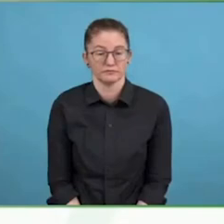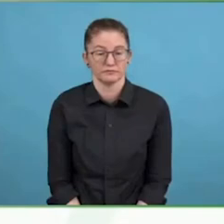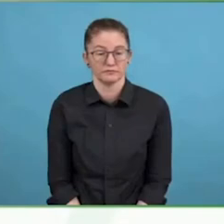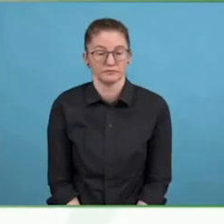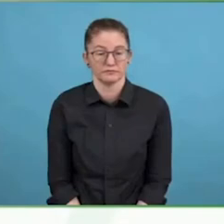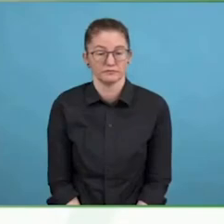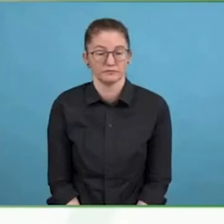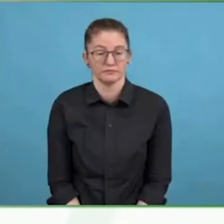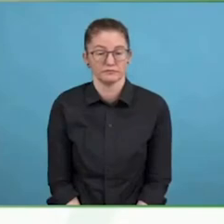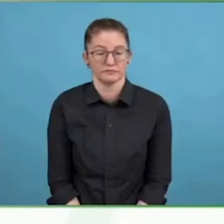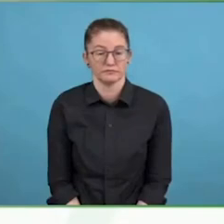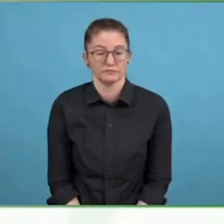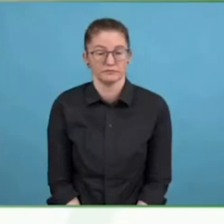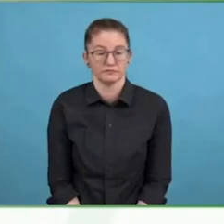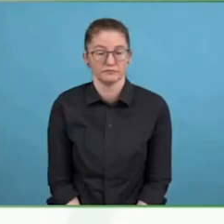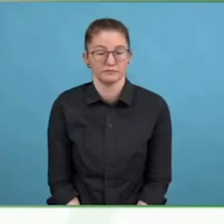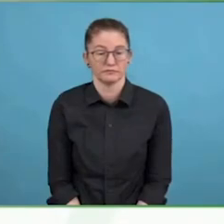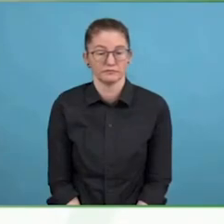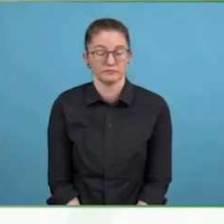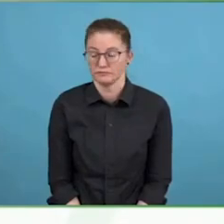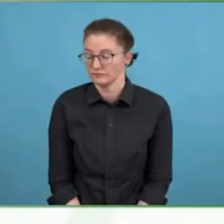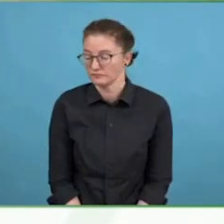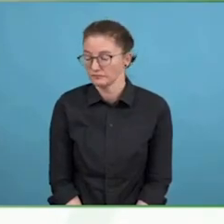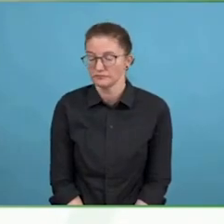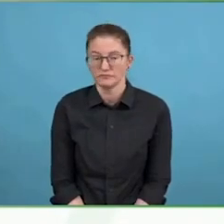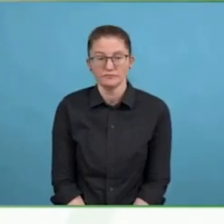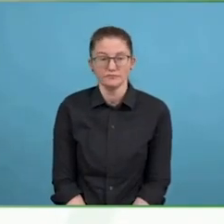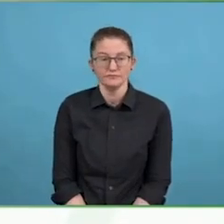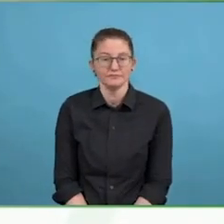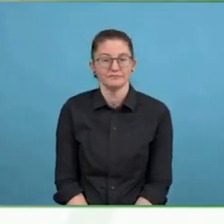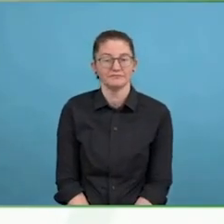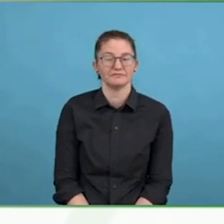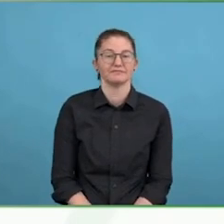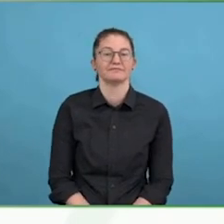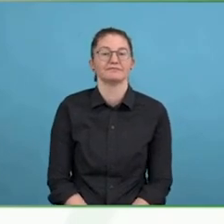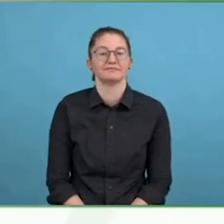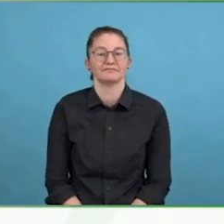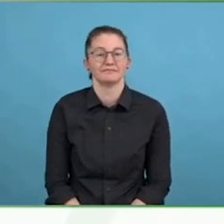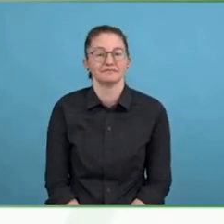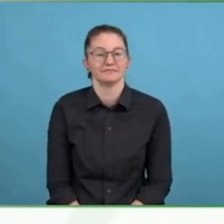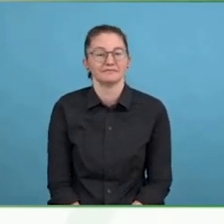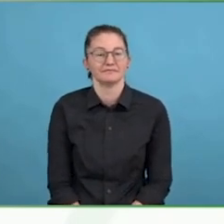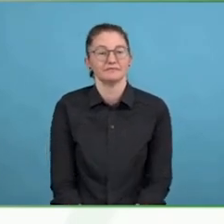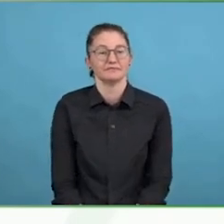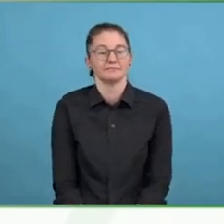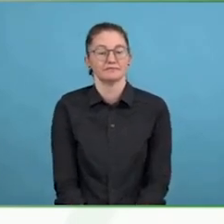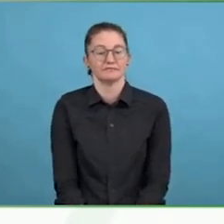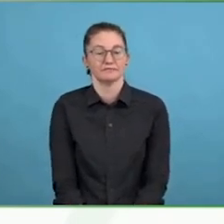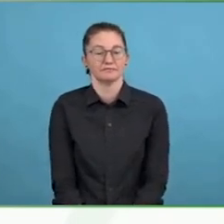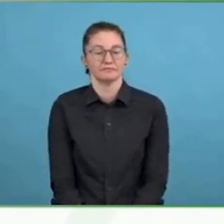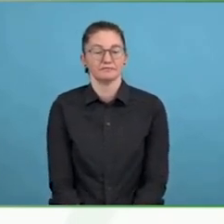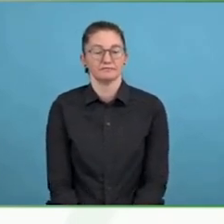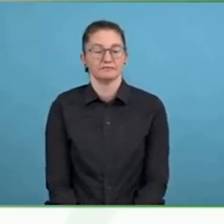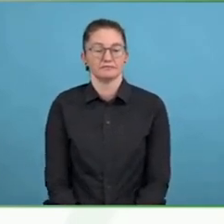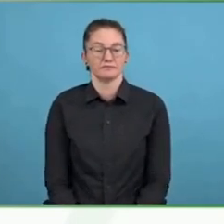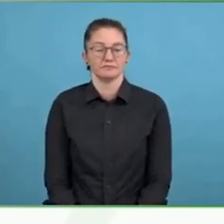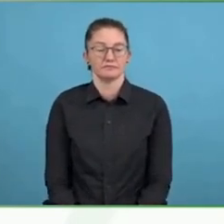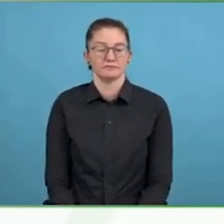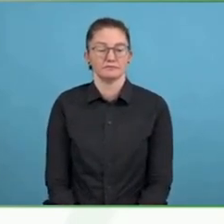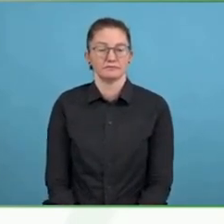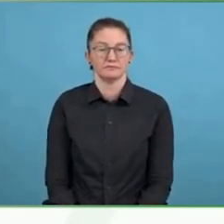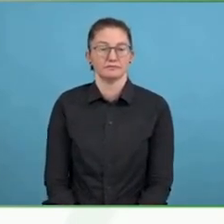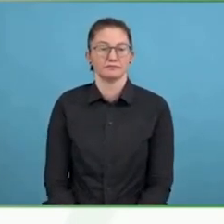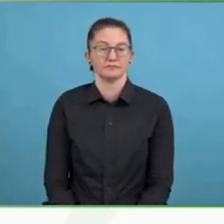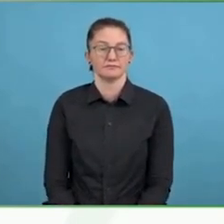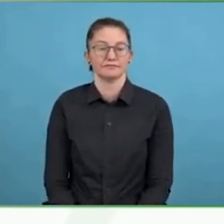Good morning. Hello. I'm Tom Butcher of the Zero Project, and I'm here virtually with two gentlemen in Iran